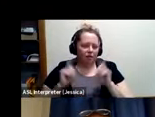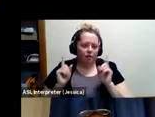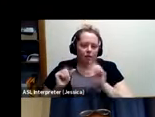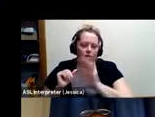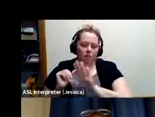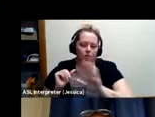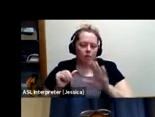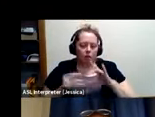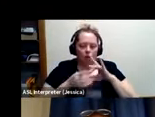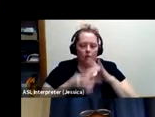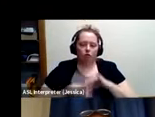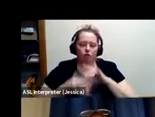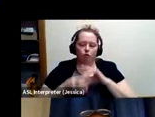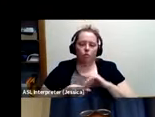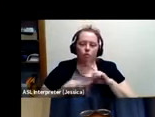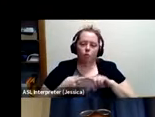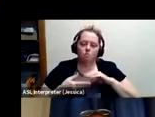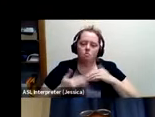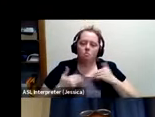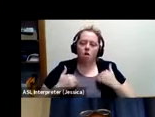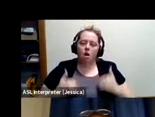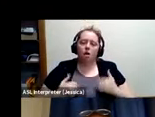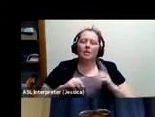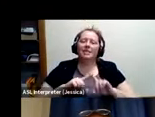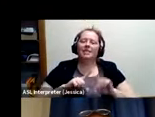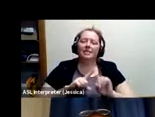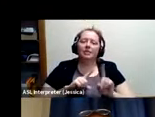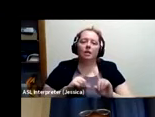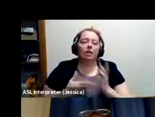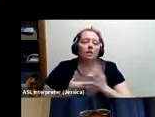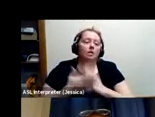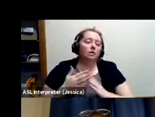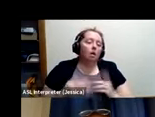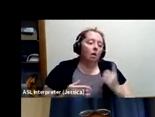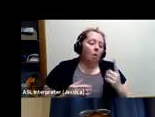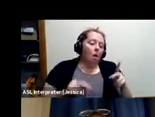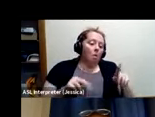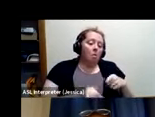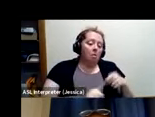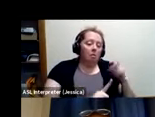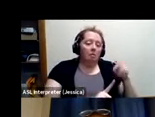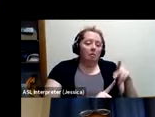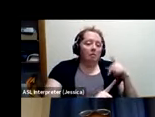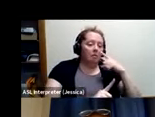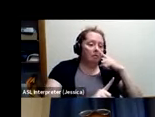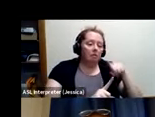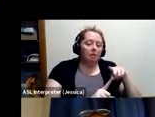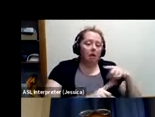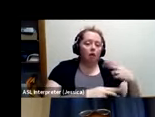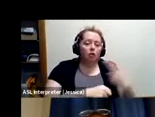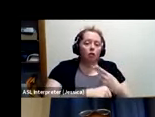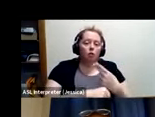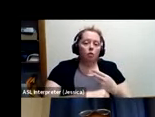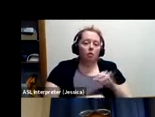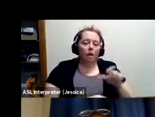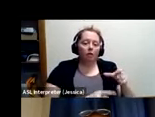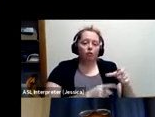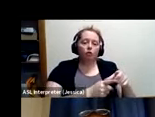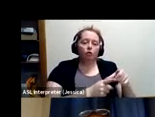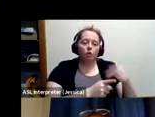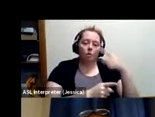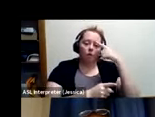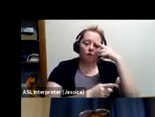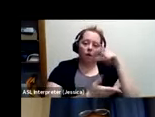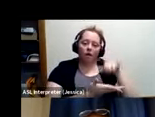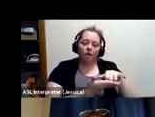relationship. Like one trans person might be okay with a certain part of their body being referred to a certain way, and another person who even shares the same